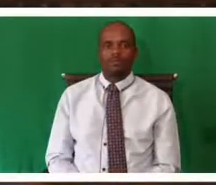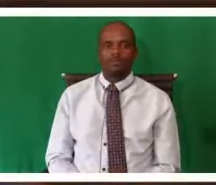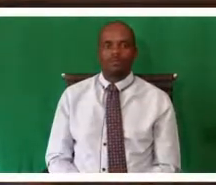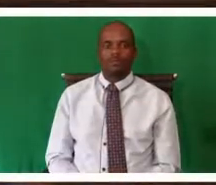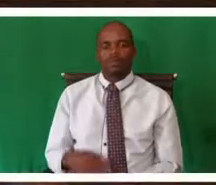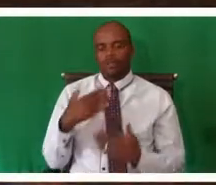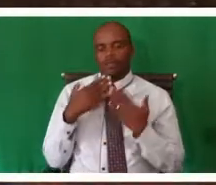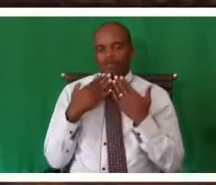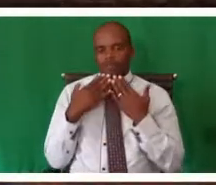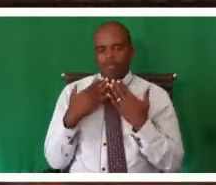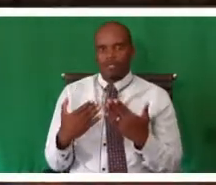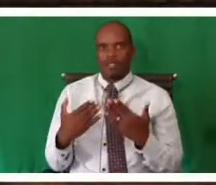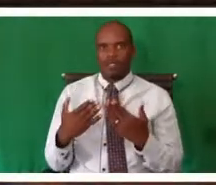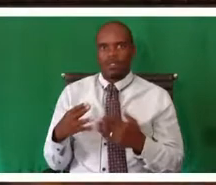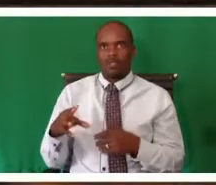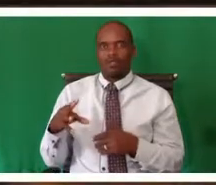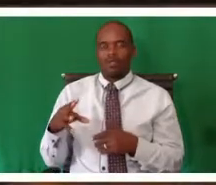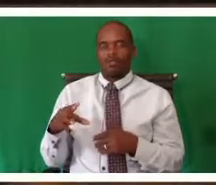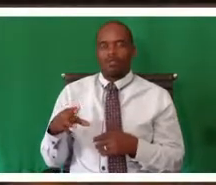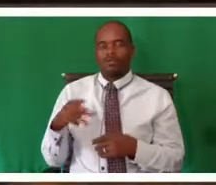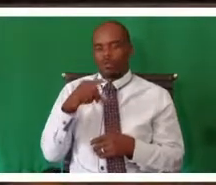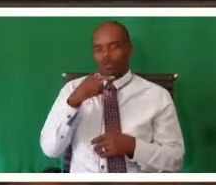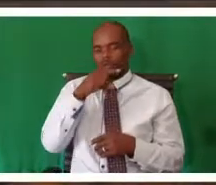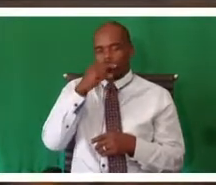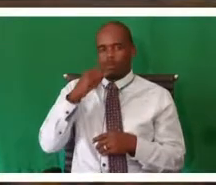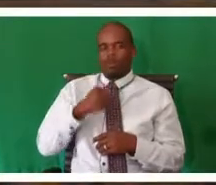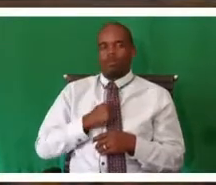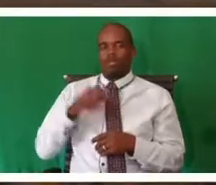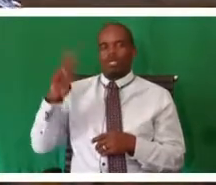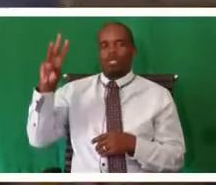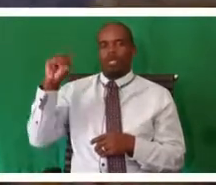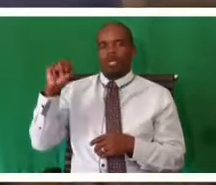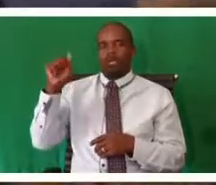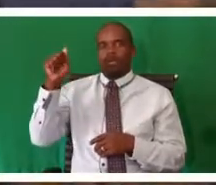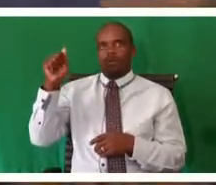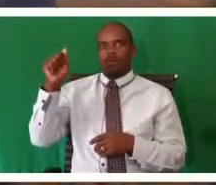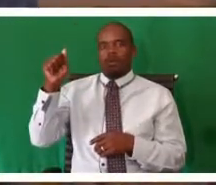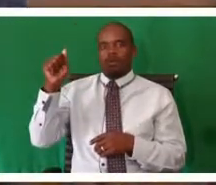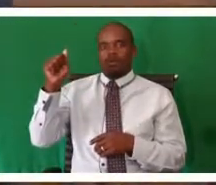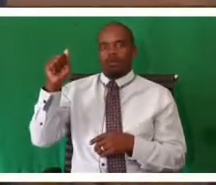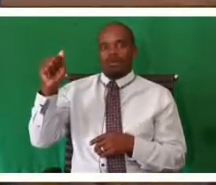Thank you. The name is Martin, the Free Stater.